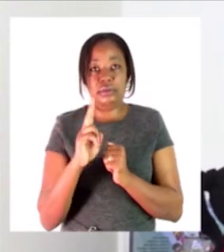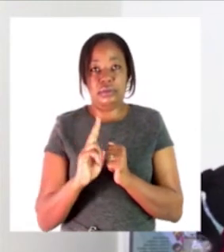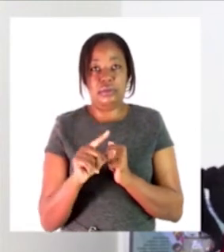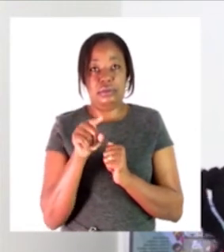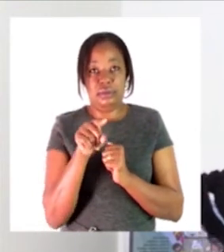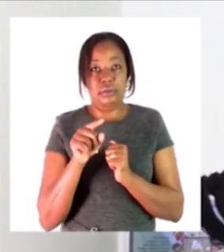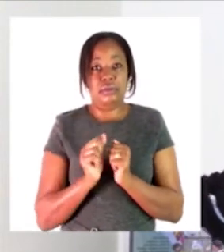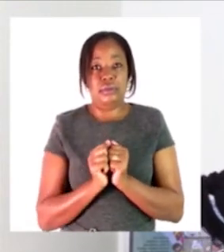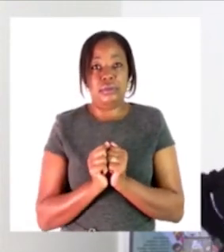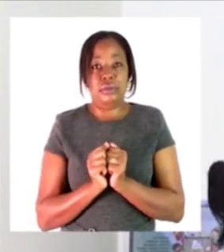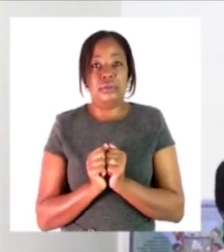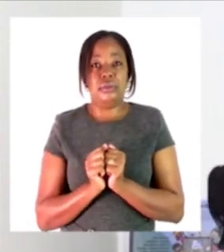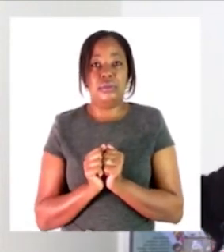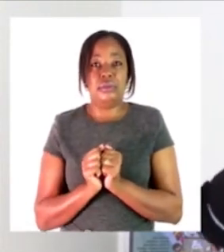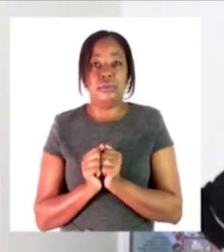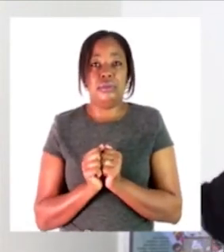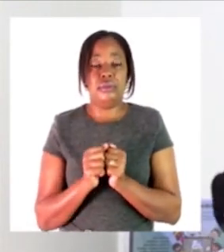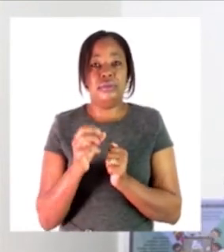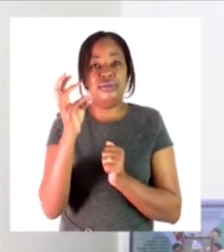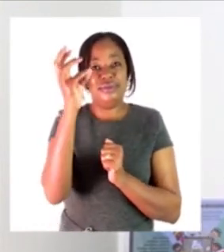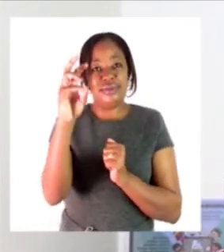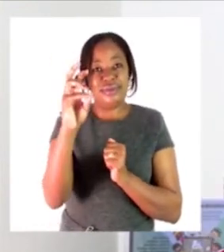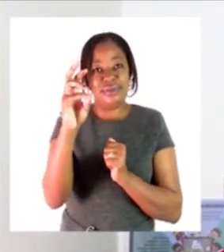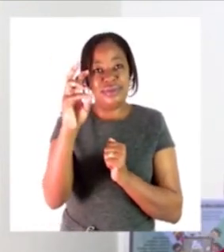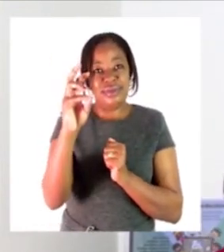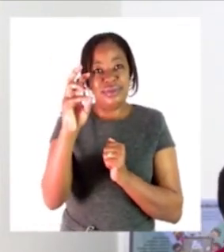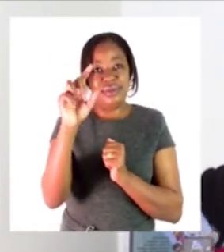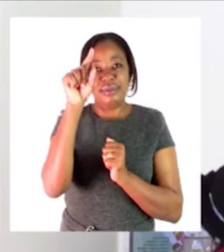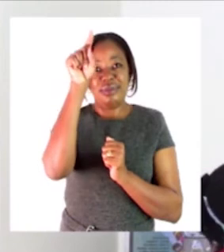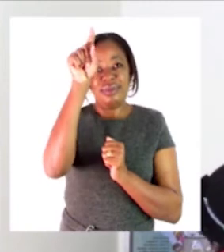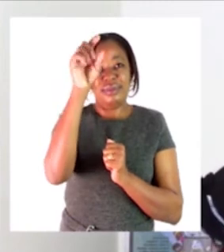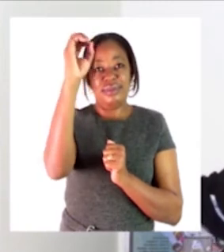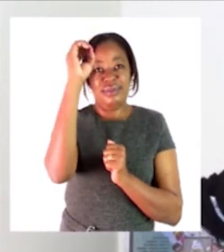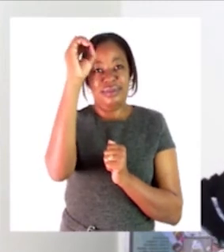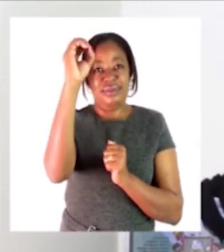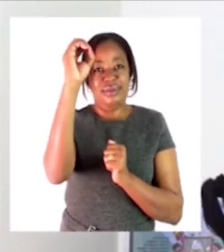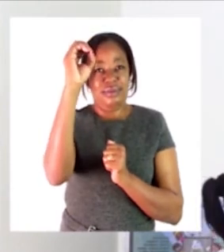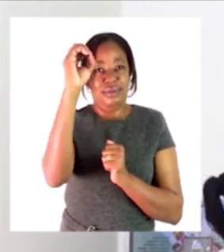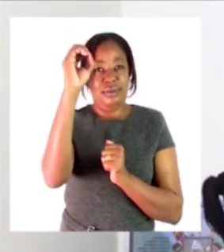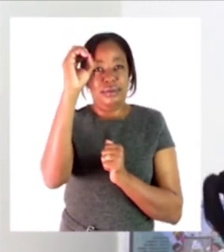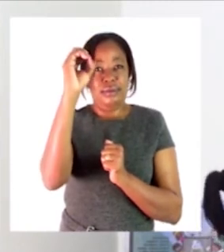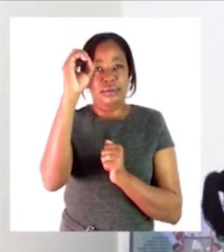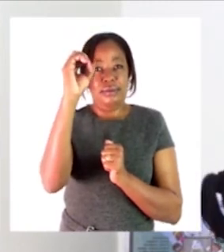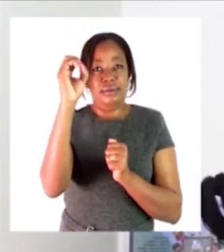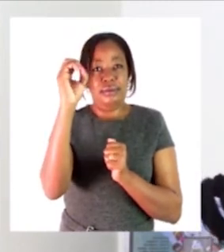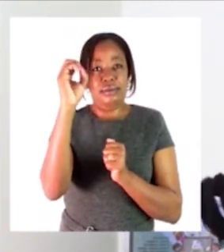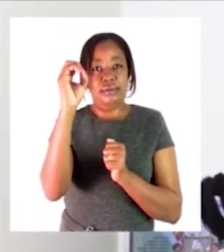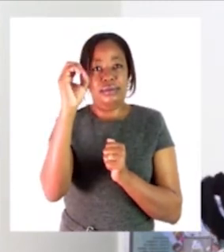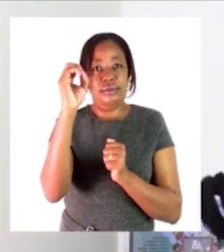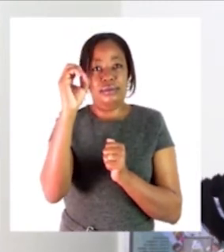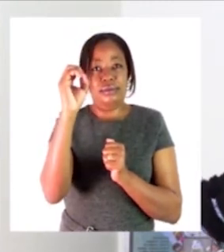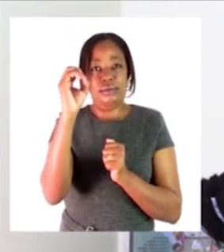Okay. So now I have my 6 here and there is nothing. That is the 0. So what is also short